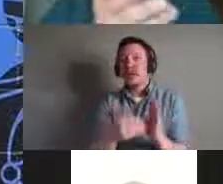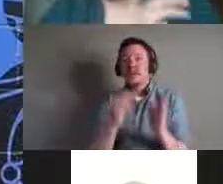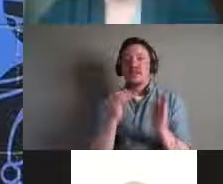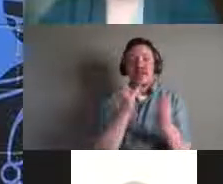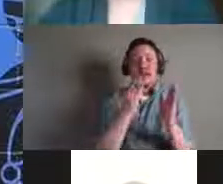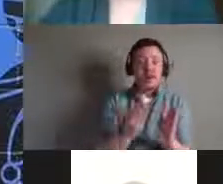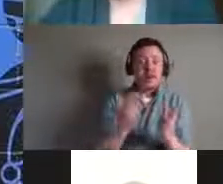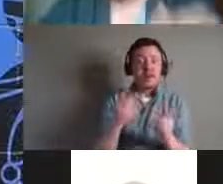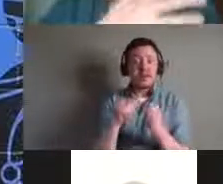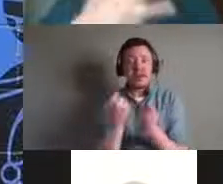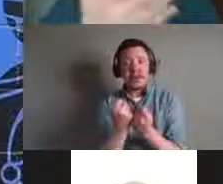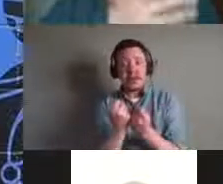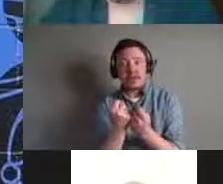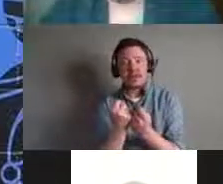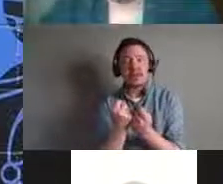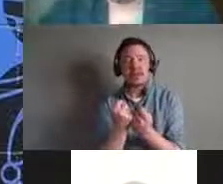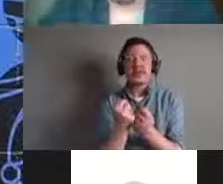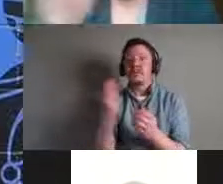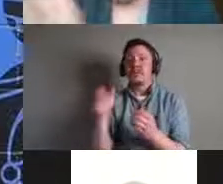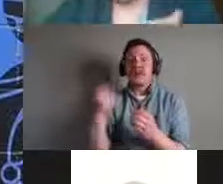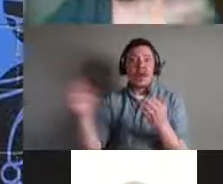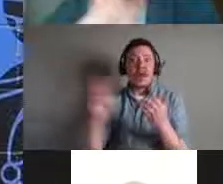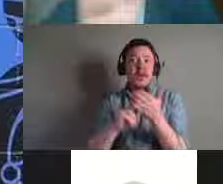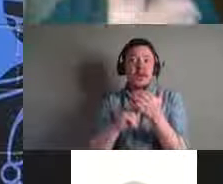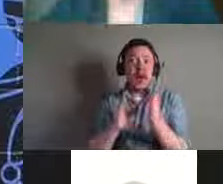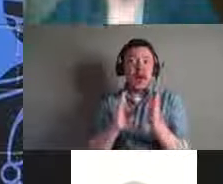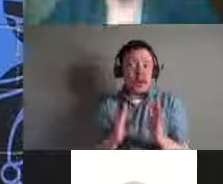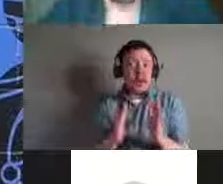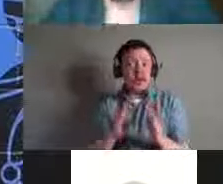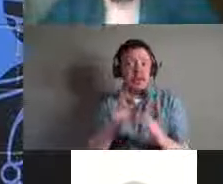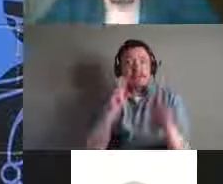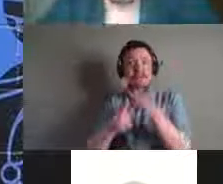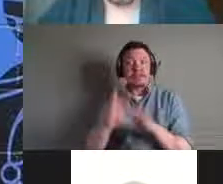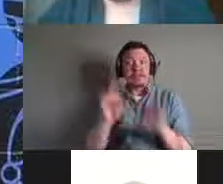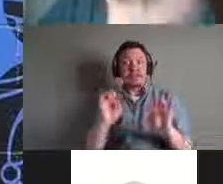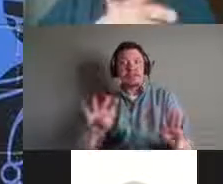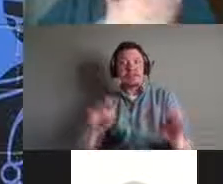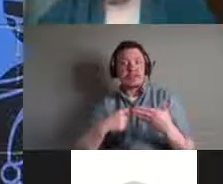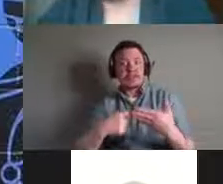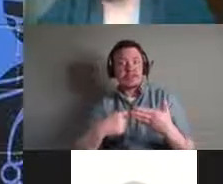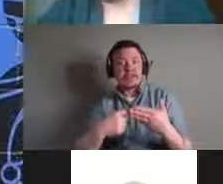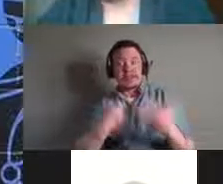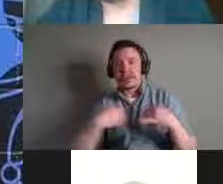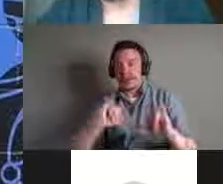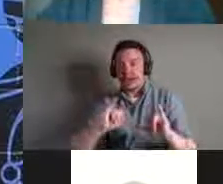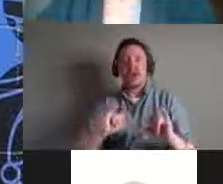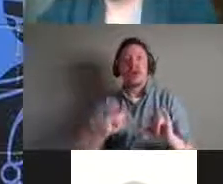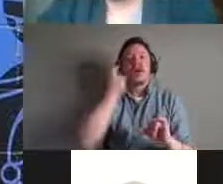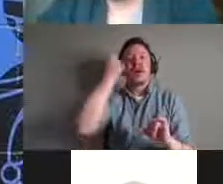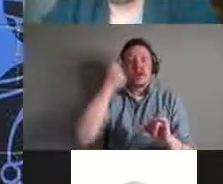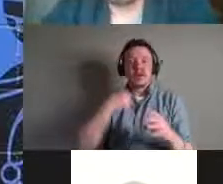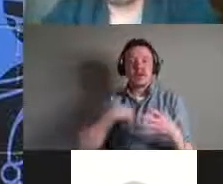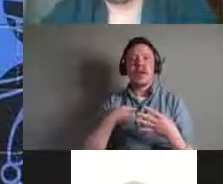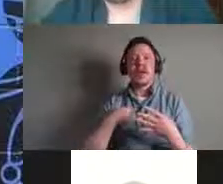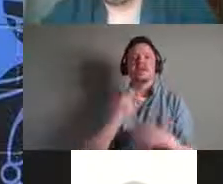be some other contractor. That is all to be discussed. But that be happening in obviously the